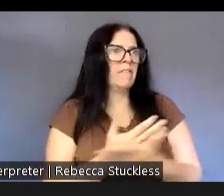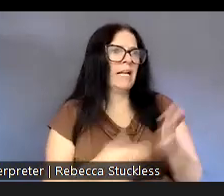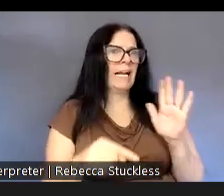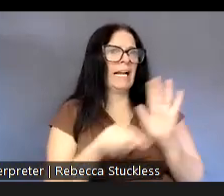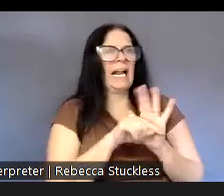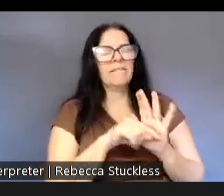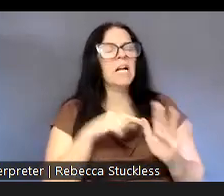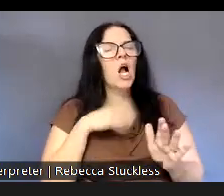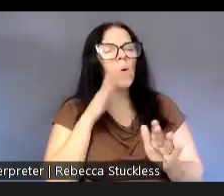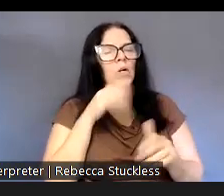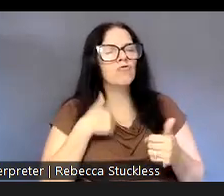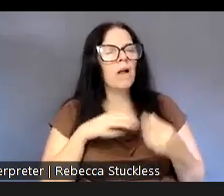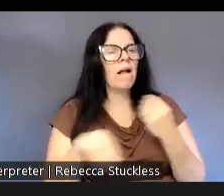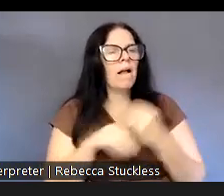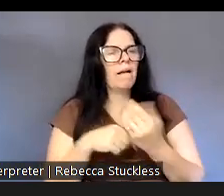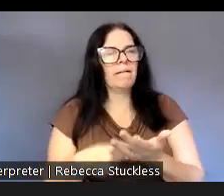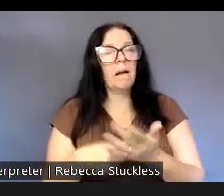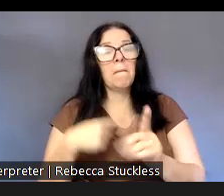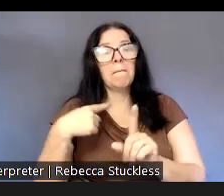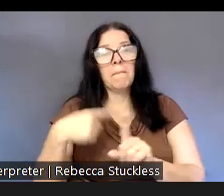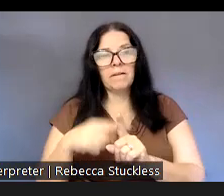note and talk about how